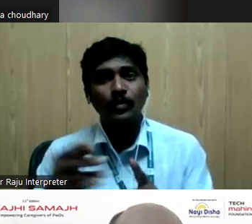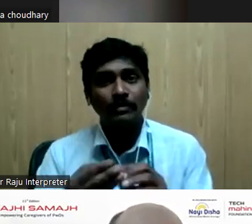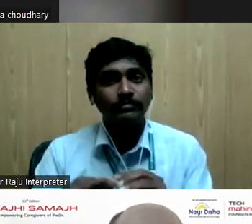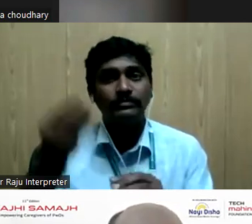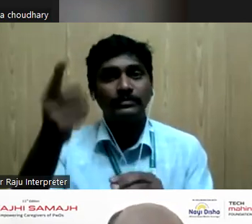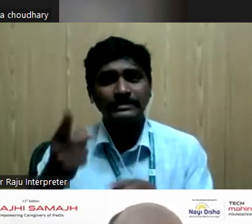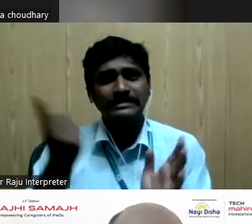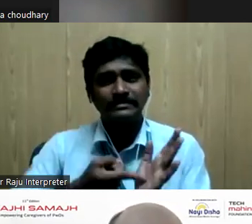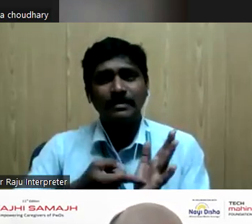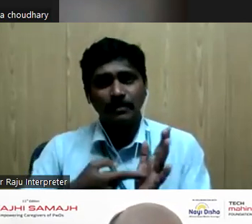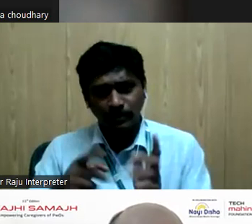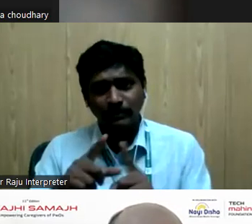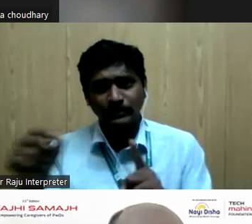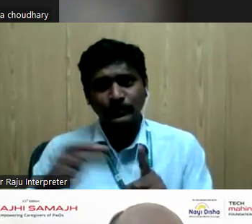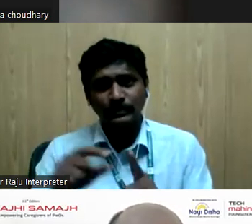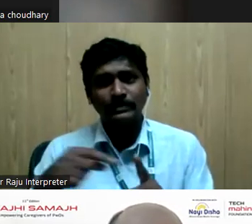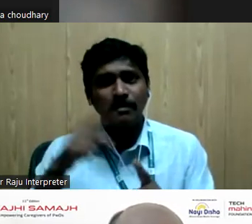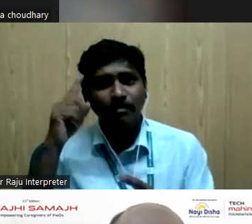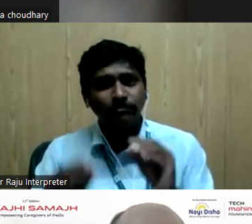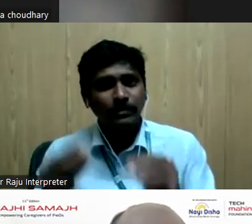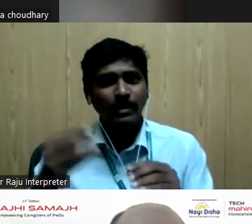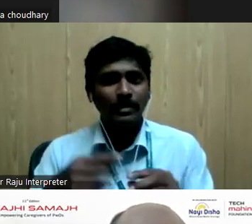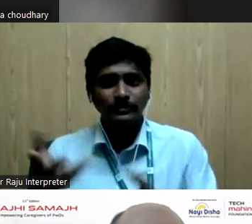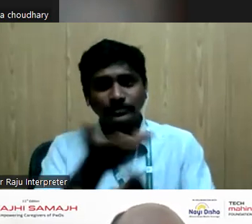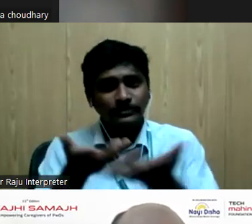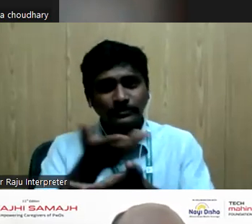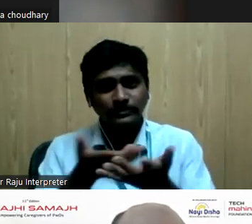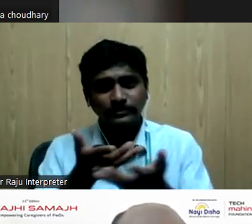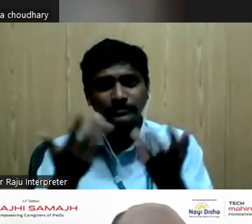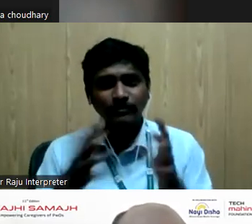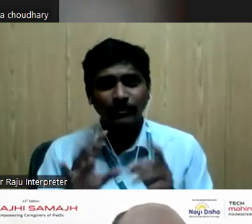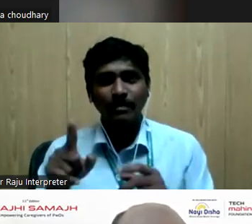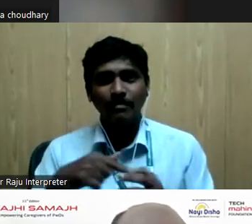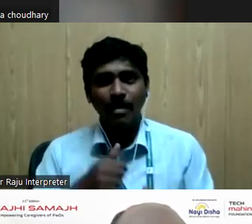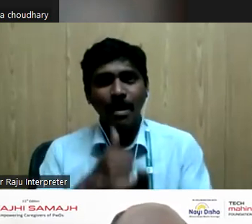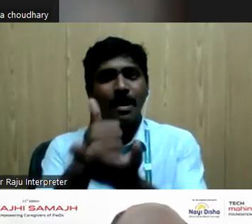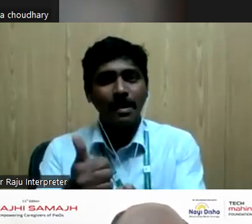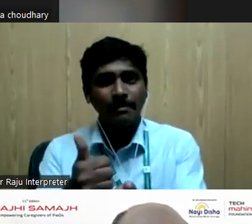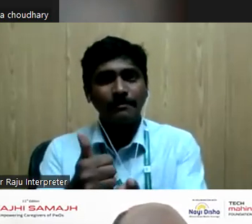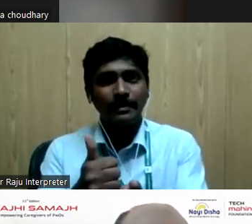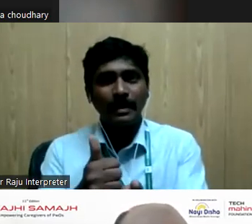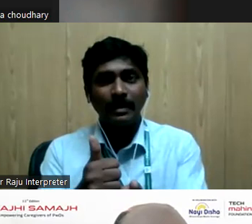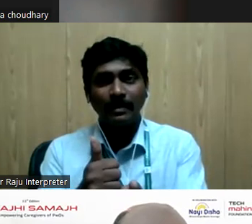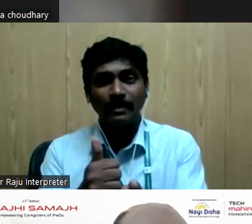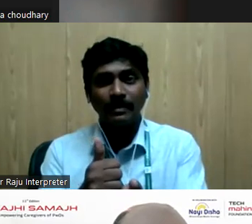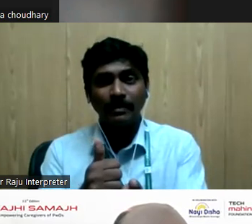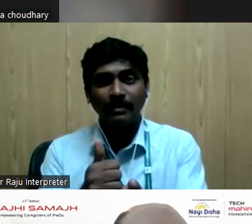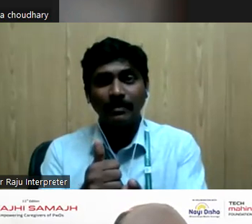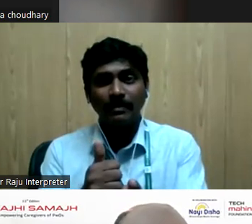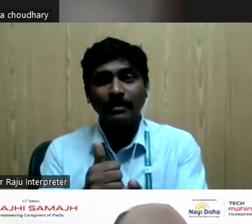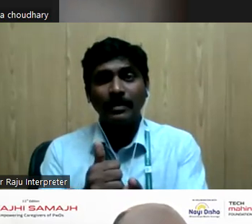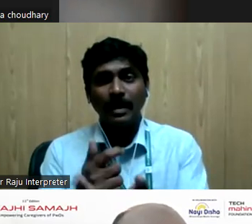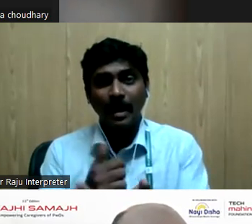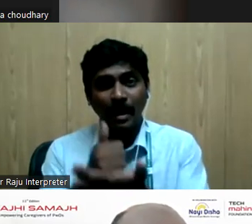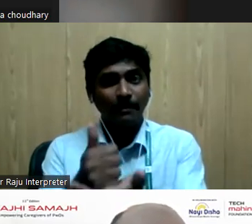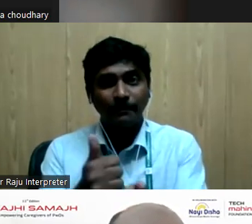on. And a lot of insights that came in this discussion in the form of helping ways to collectivize them, helping them